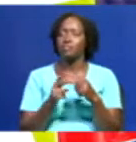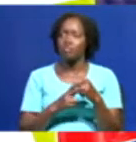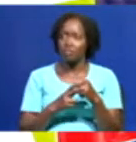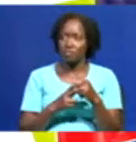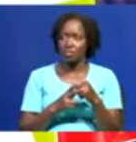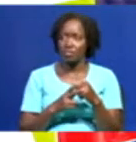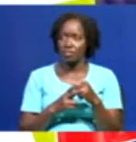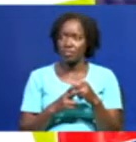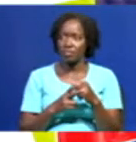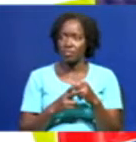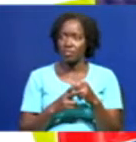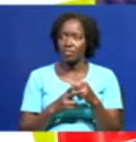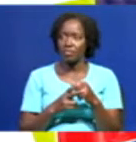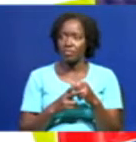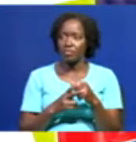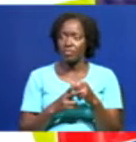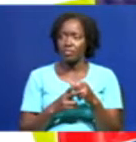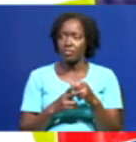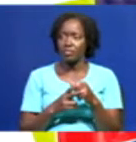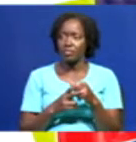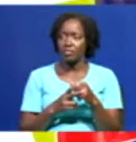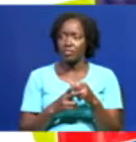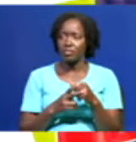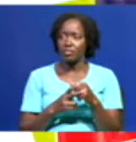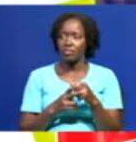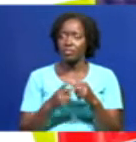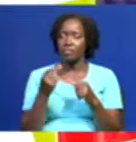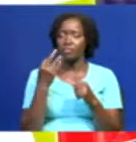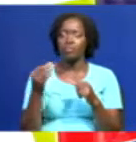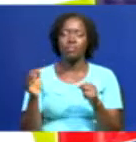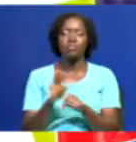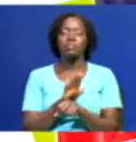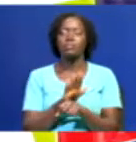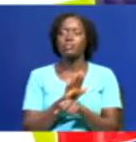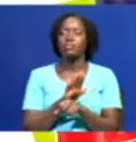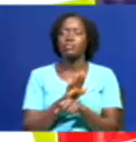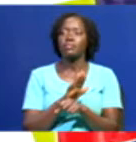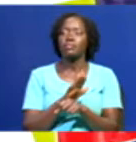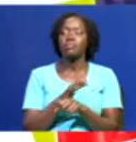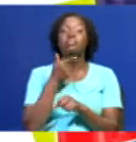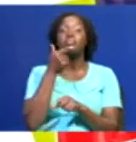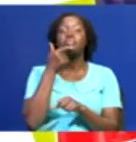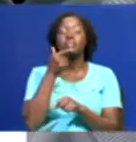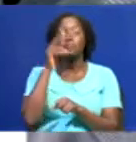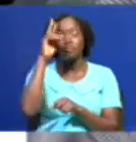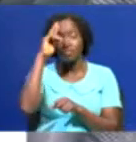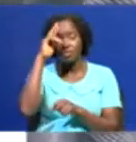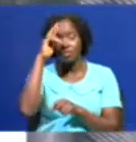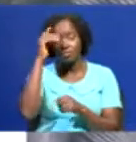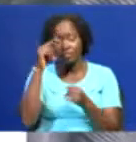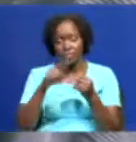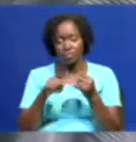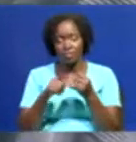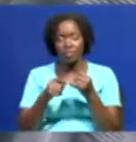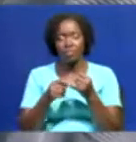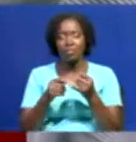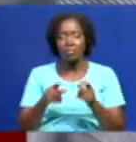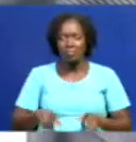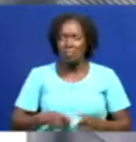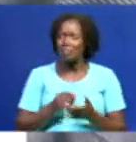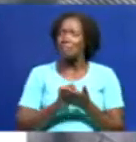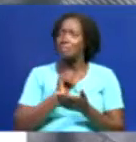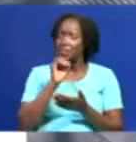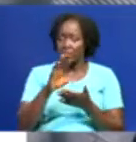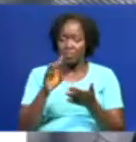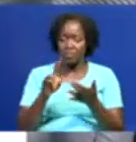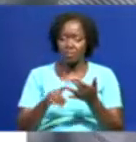July? The three most highly mentioned reasons was the high cost of living, followed